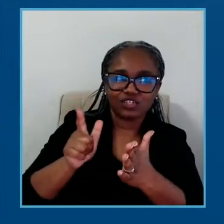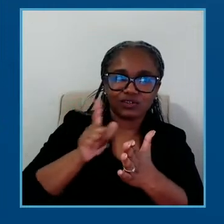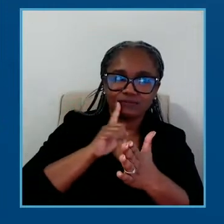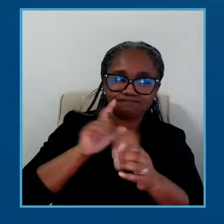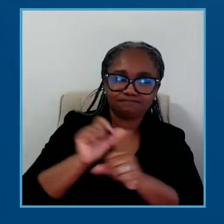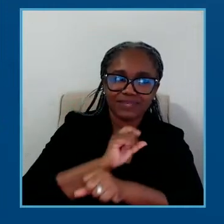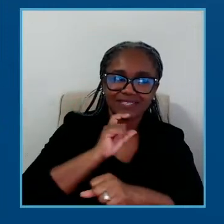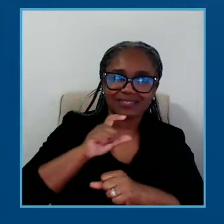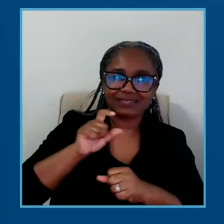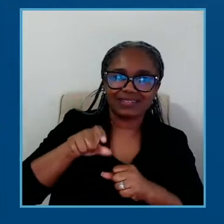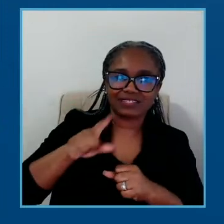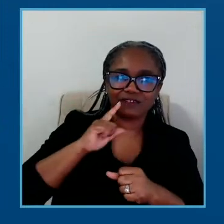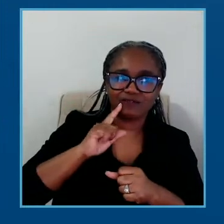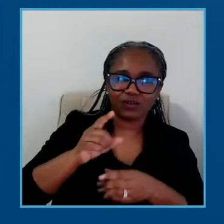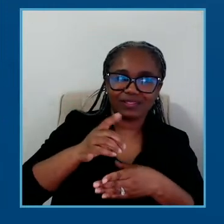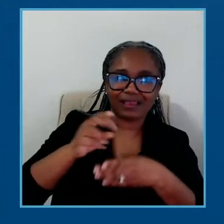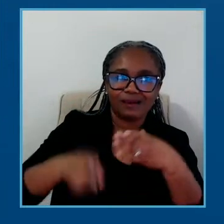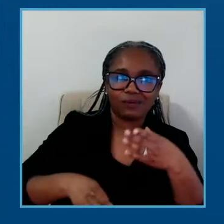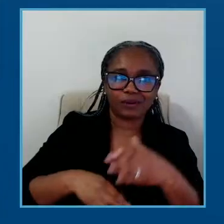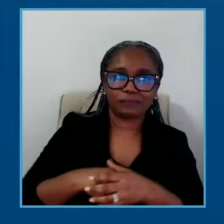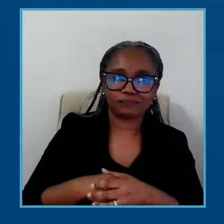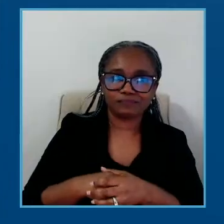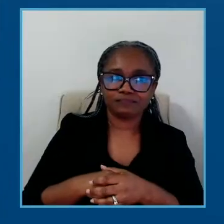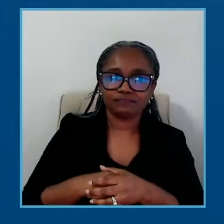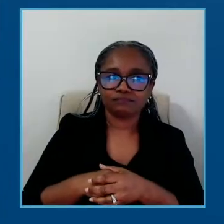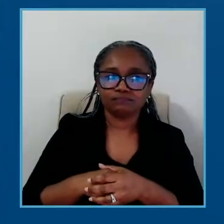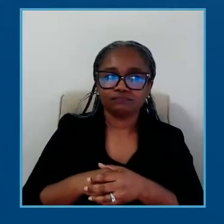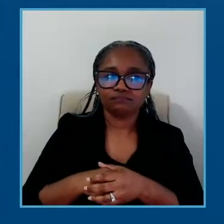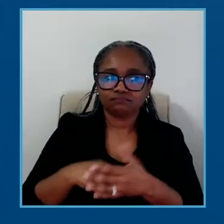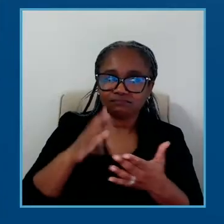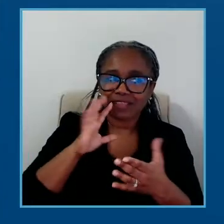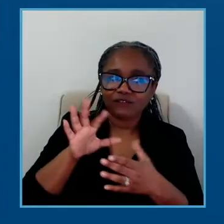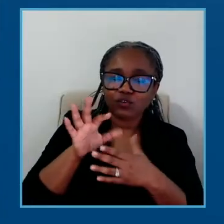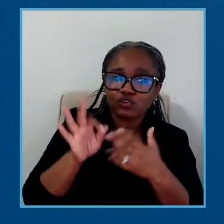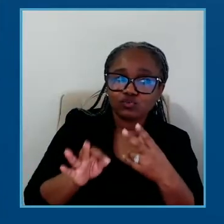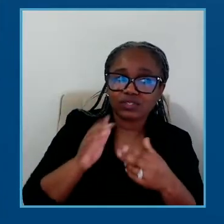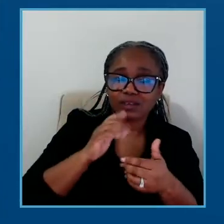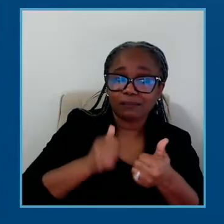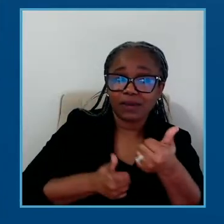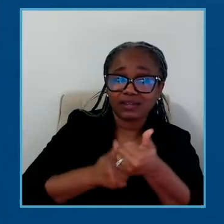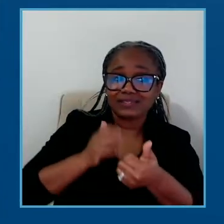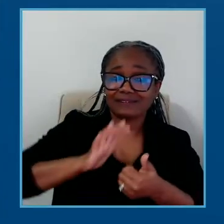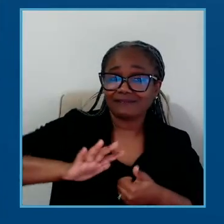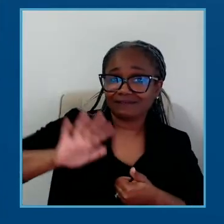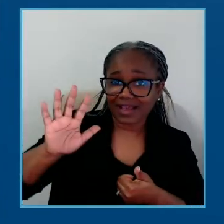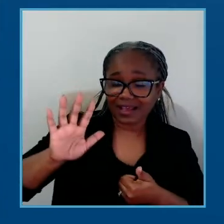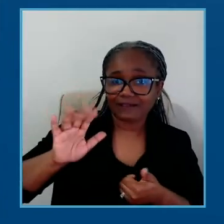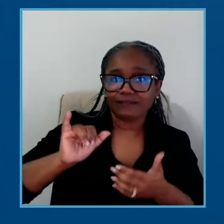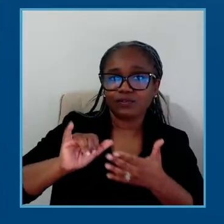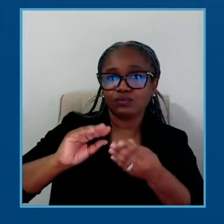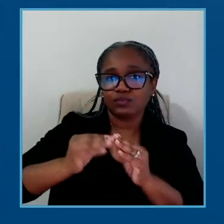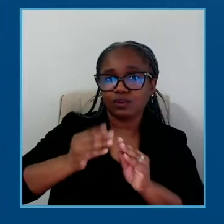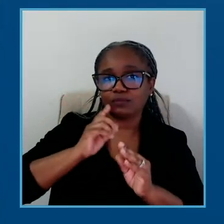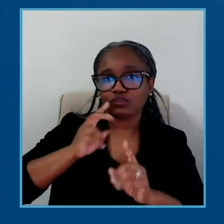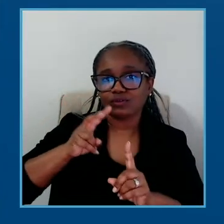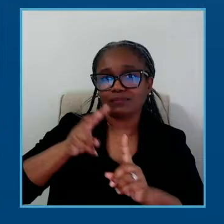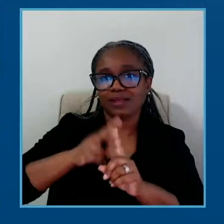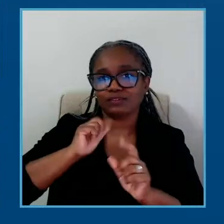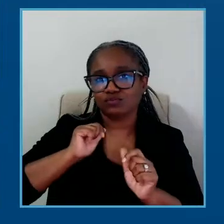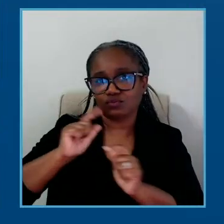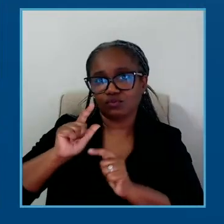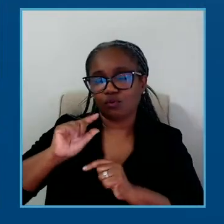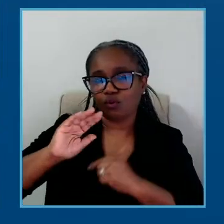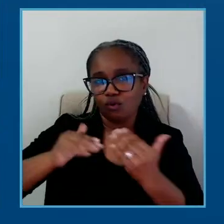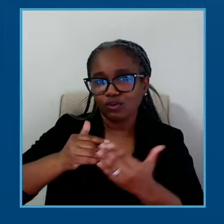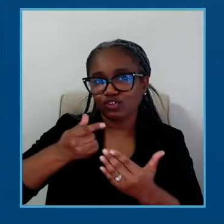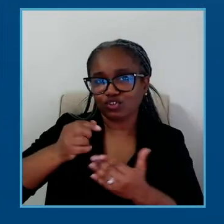this seat, except by counting the votes they had received for the male-only seat. The third issue